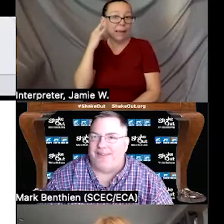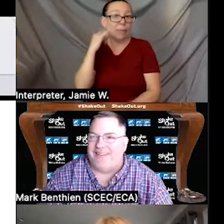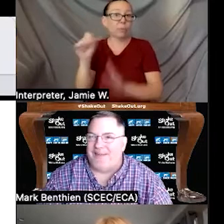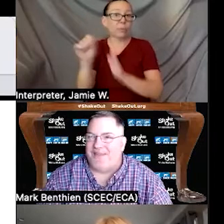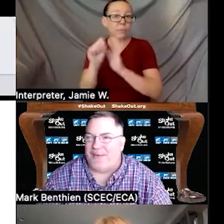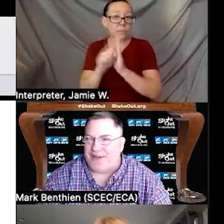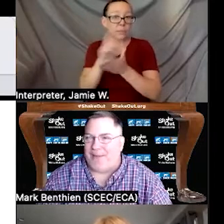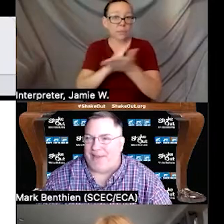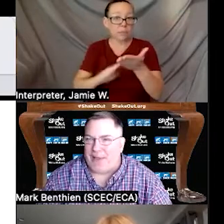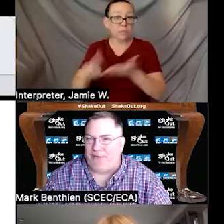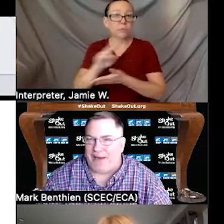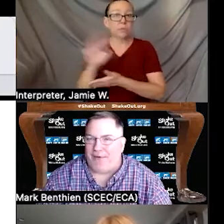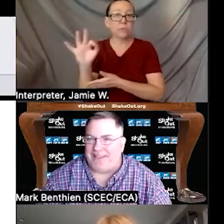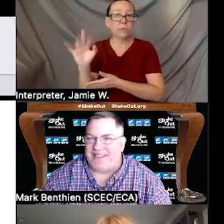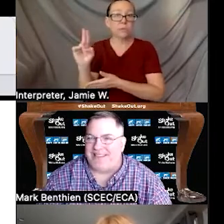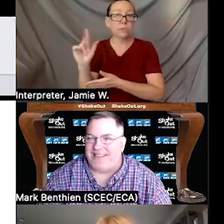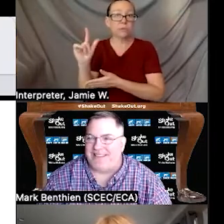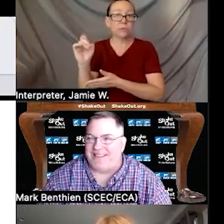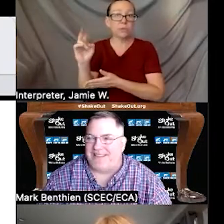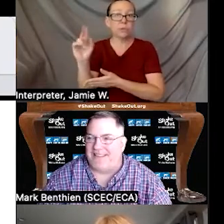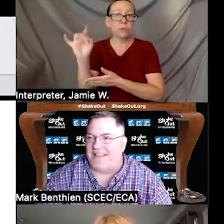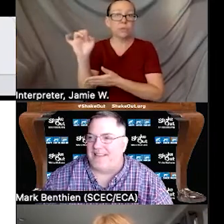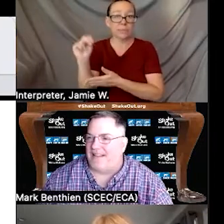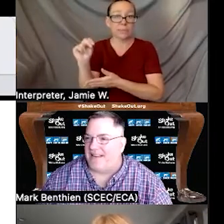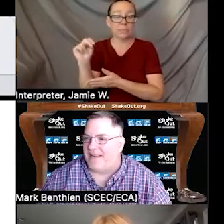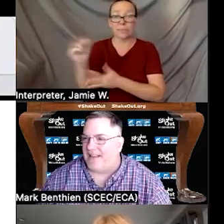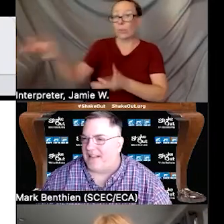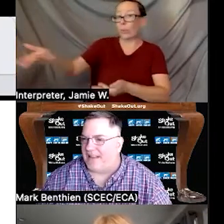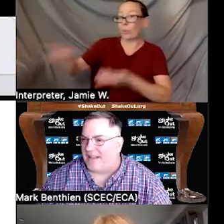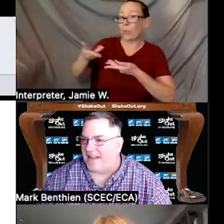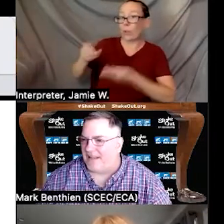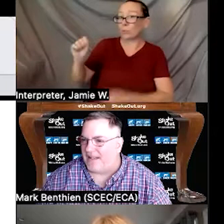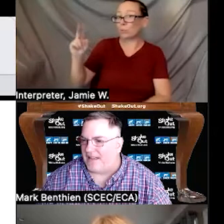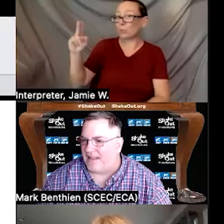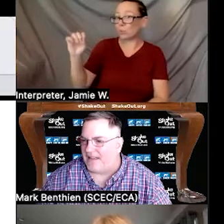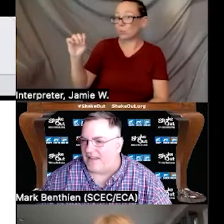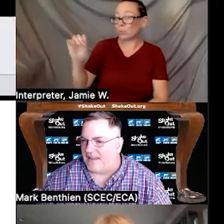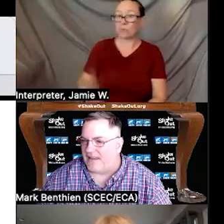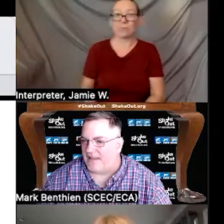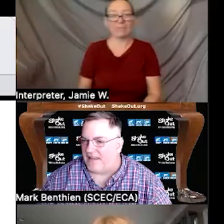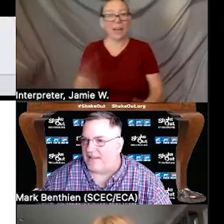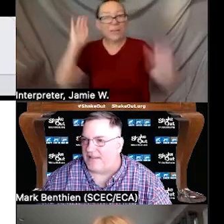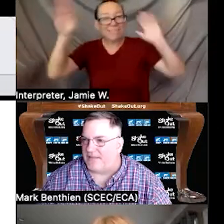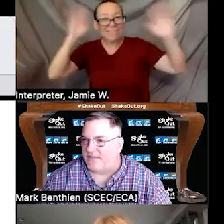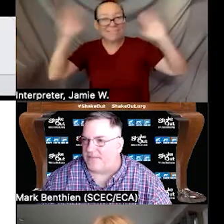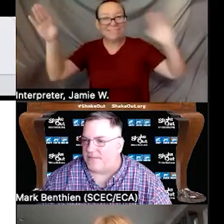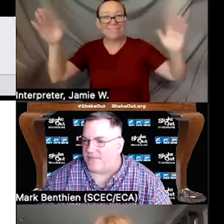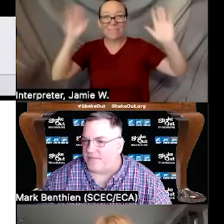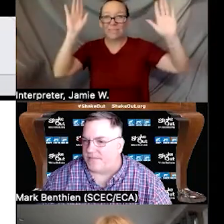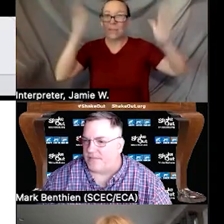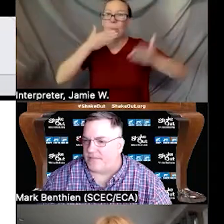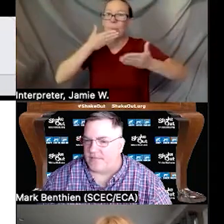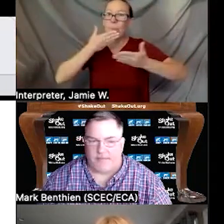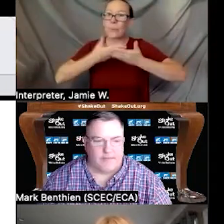Sue, welcome and thank you for being with us. Thank you, and a great afternoon to everyone. I'm very excited